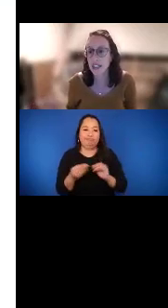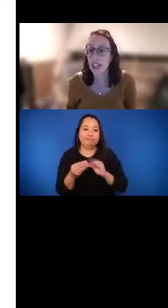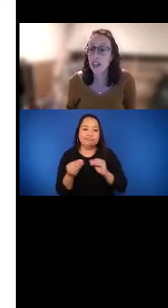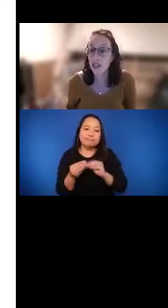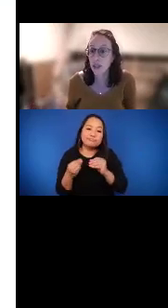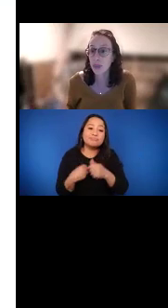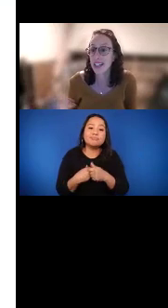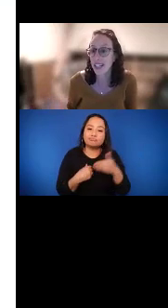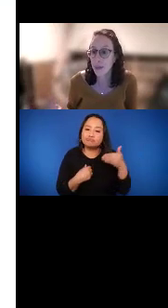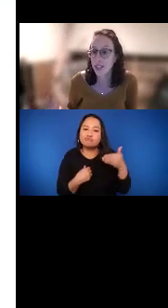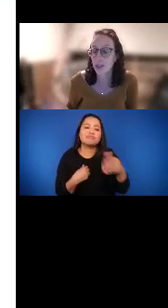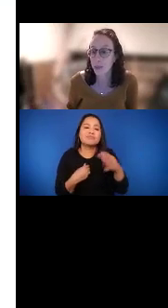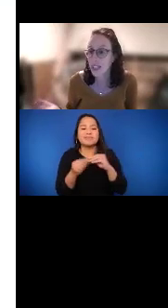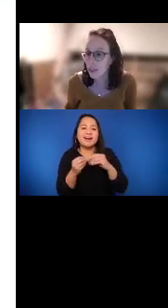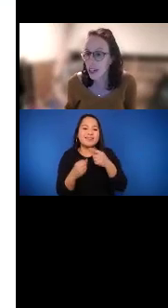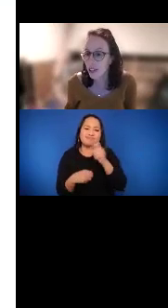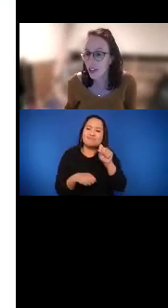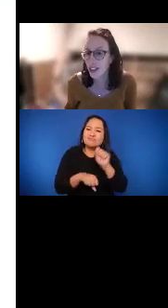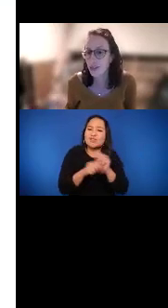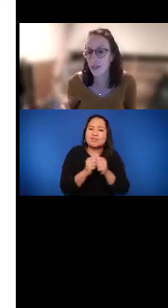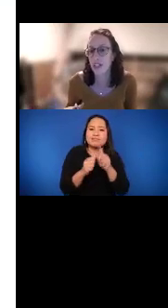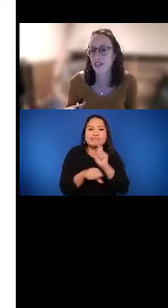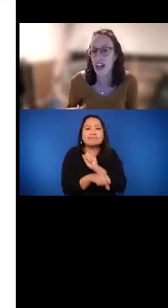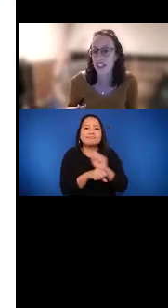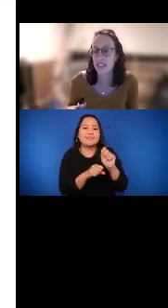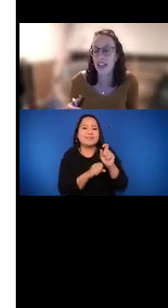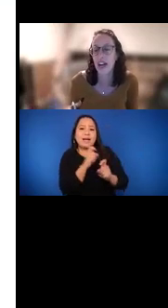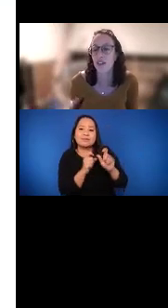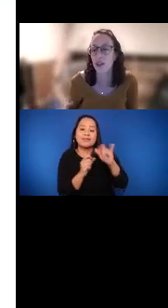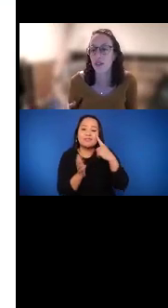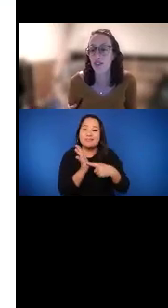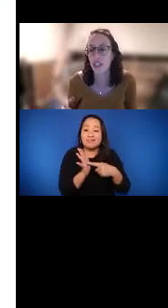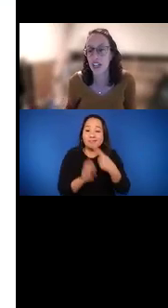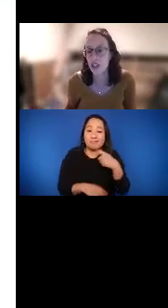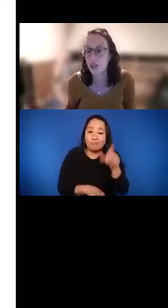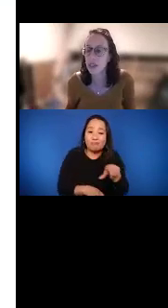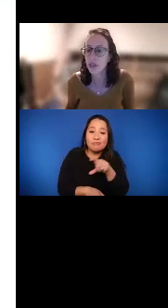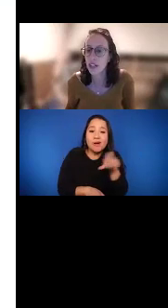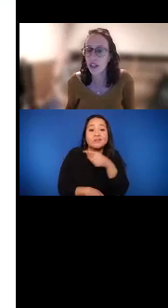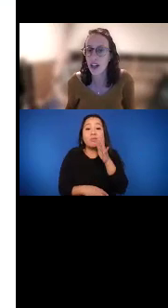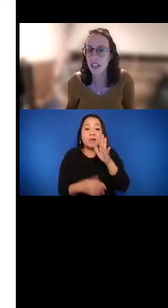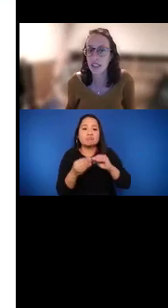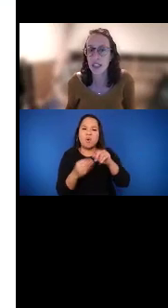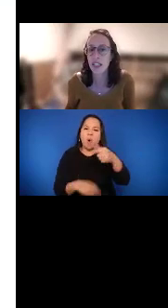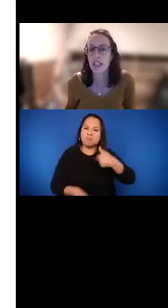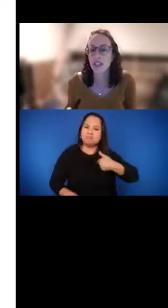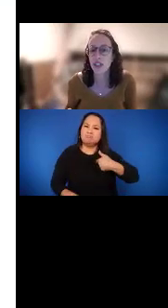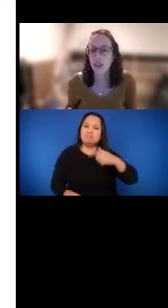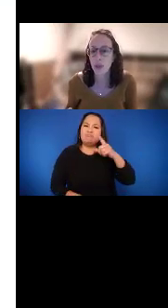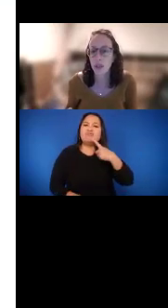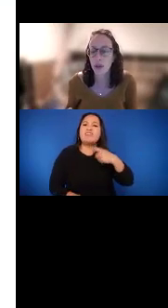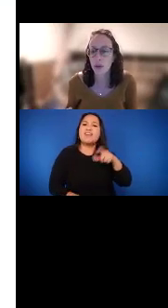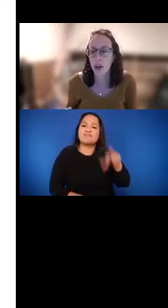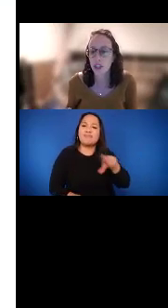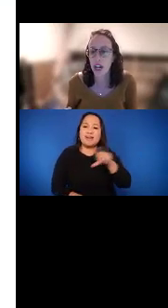Cross. They could also be claiming to be the Red Cross when in fact they have no affiliation with the Red Cross. So